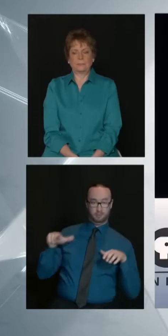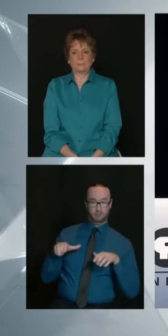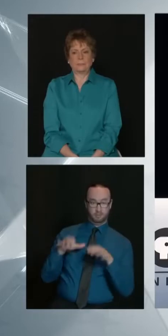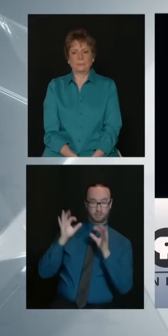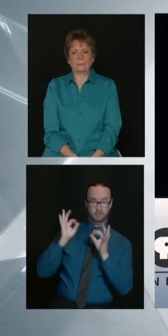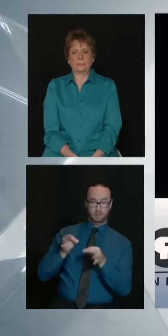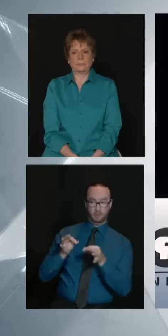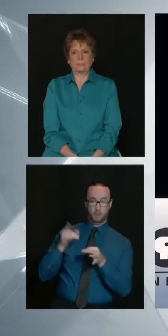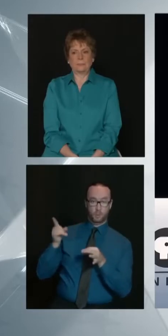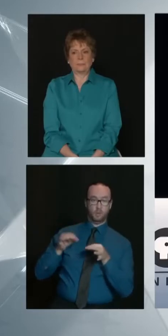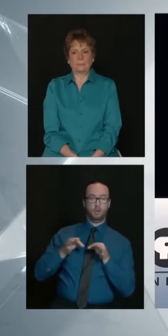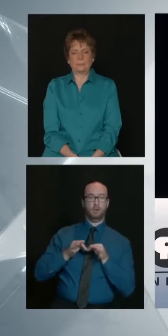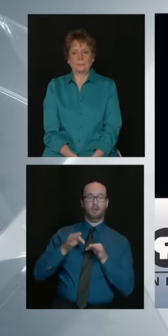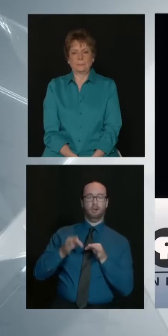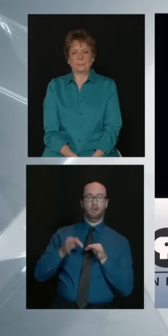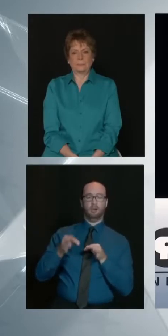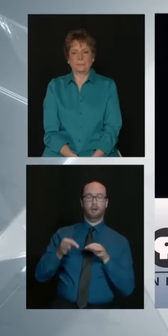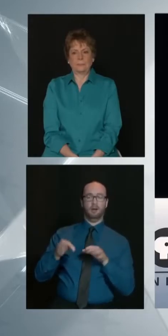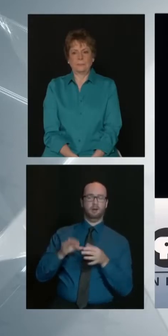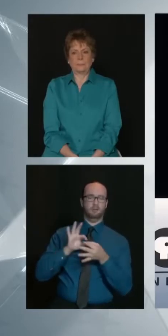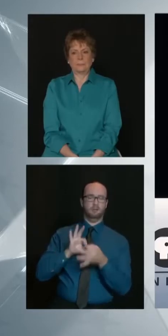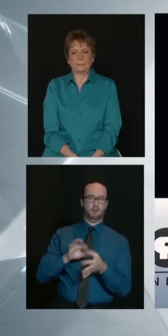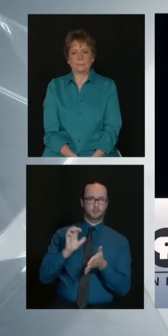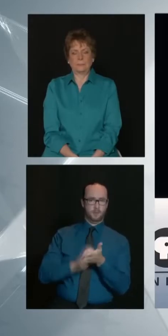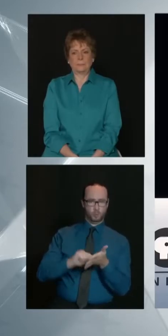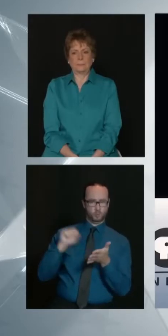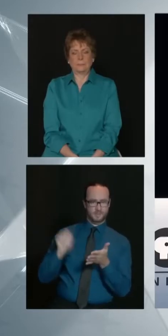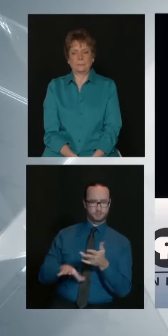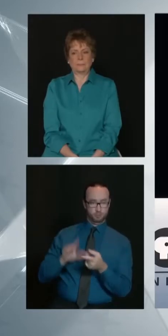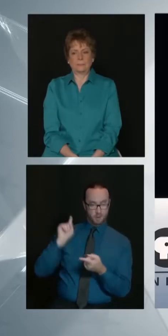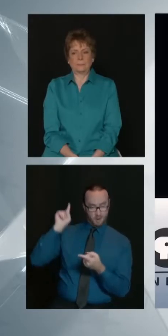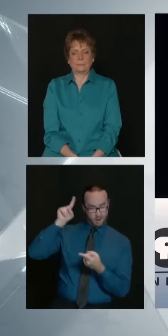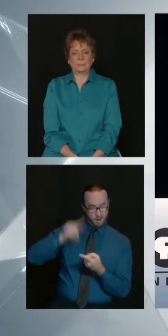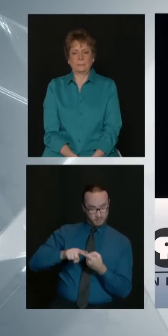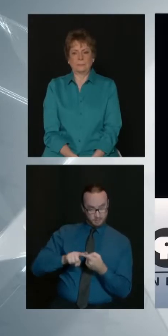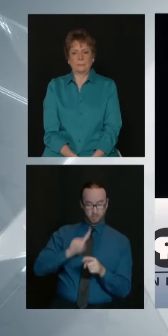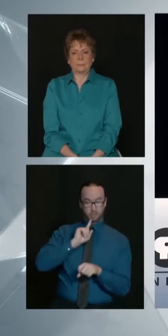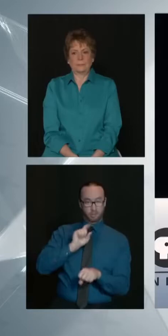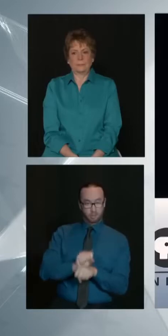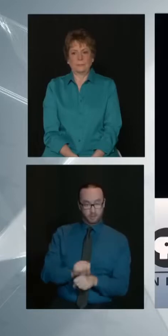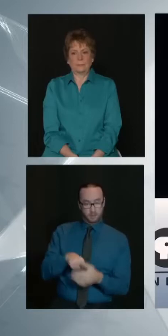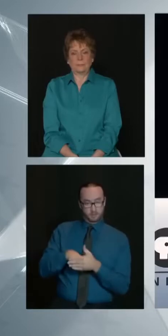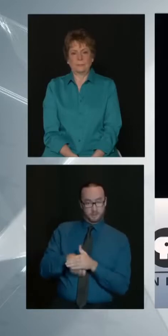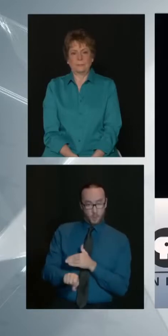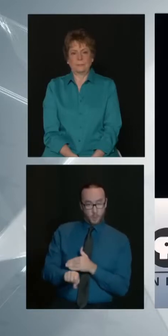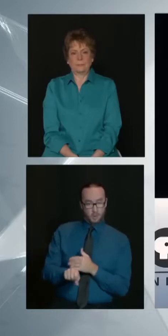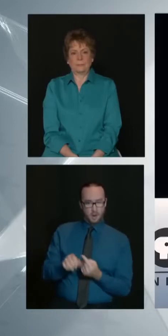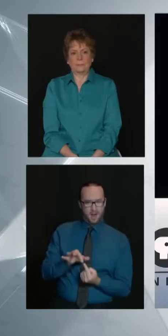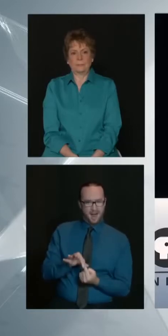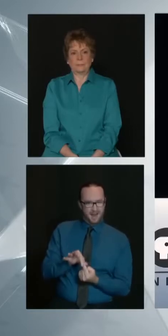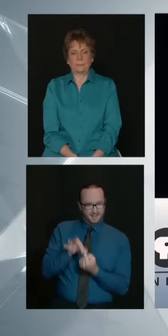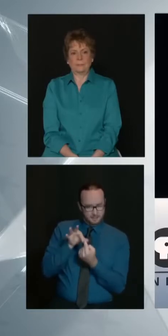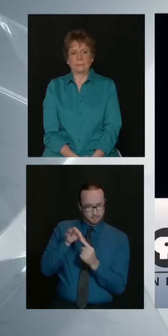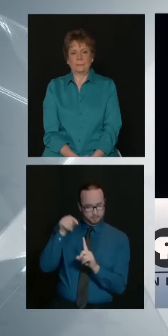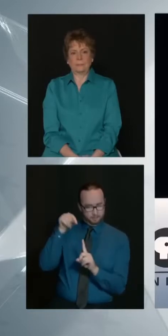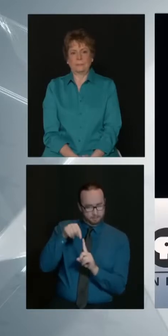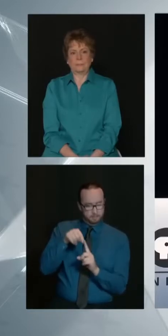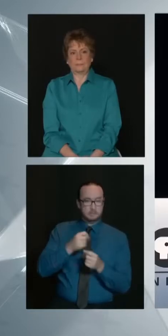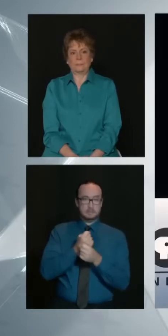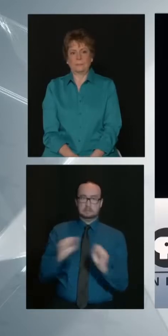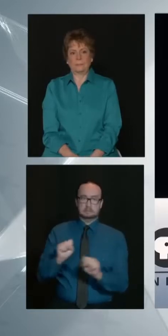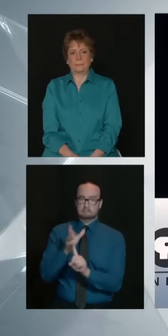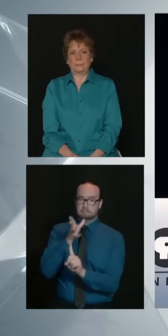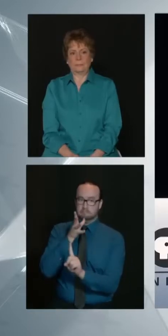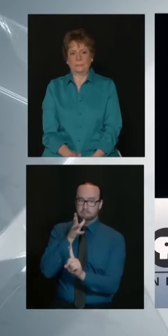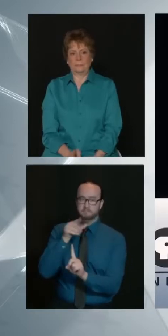the way up until the moment of birth, and except for to save the life of the mother. Mark, I believe in limits. Mark Kelly doesn't. And that's the choice that